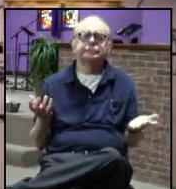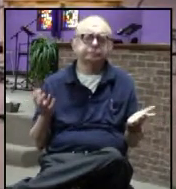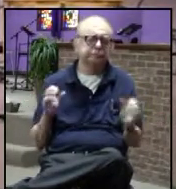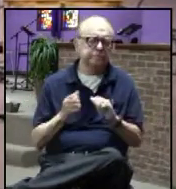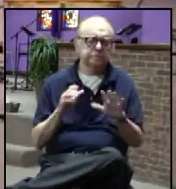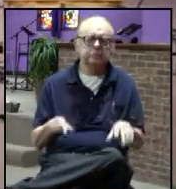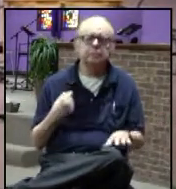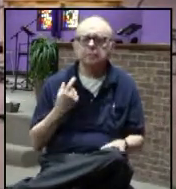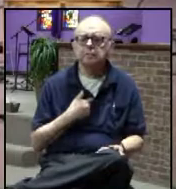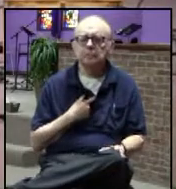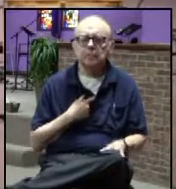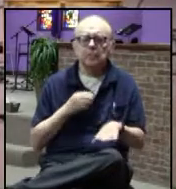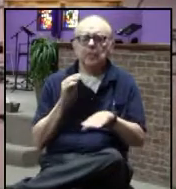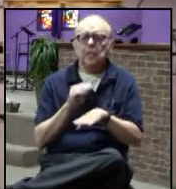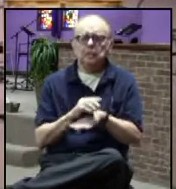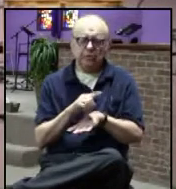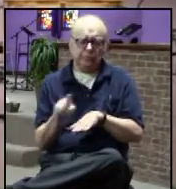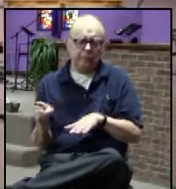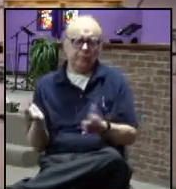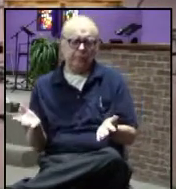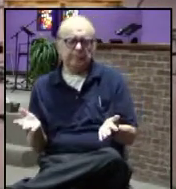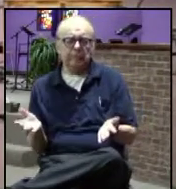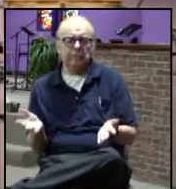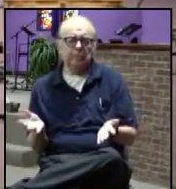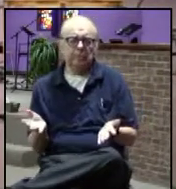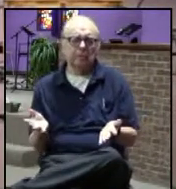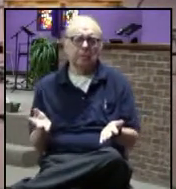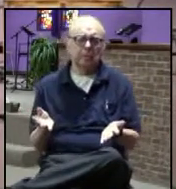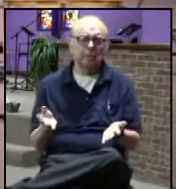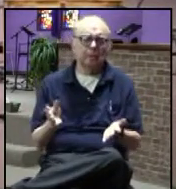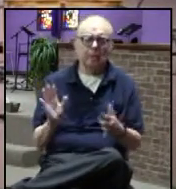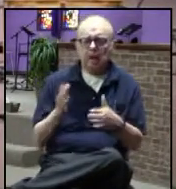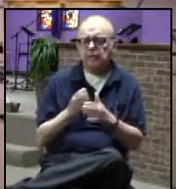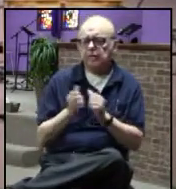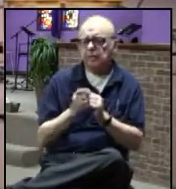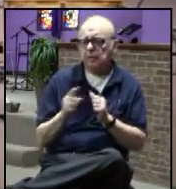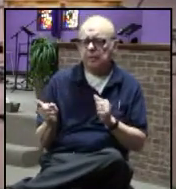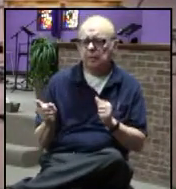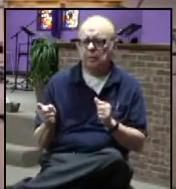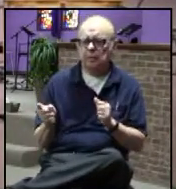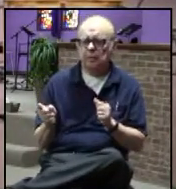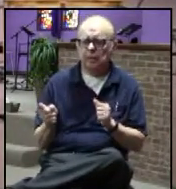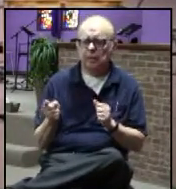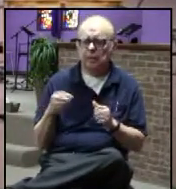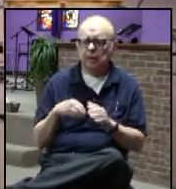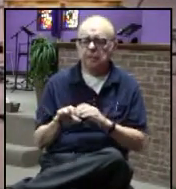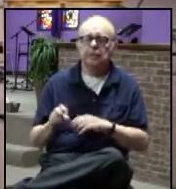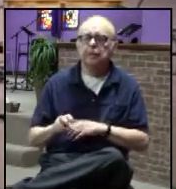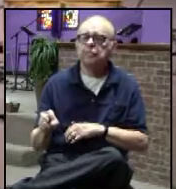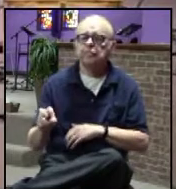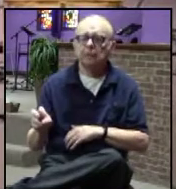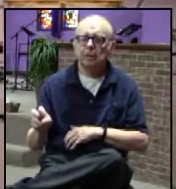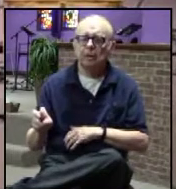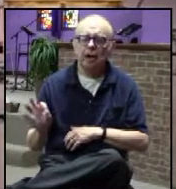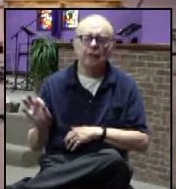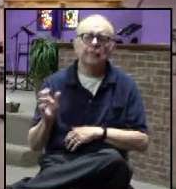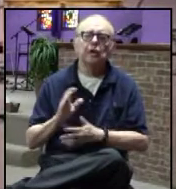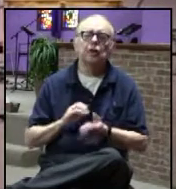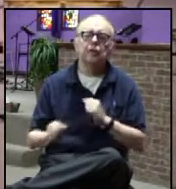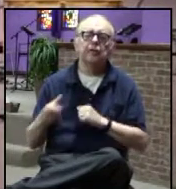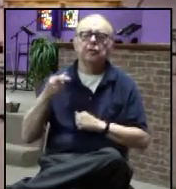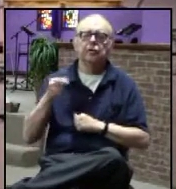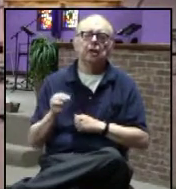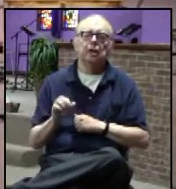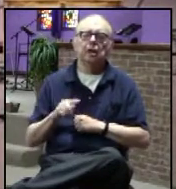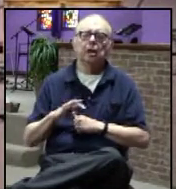How can we minister to them and share with them in their journey of grief?